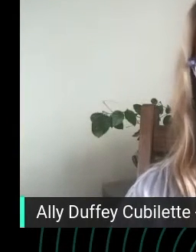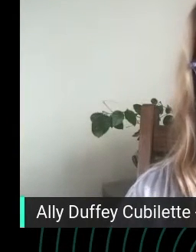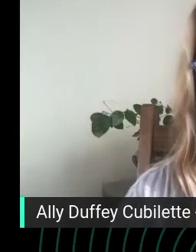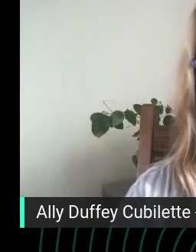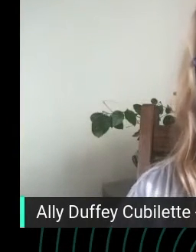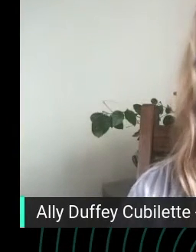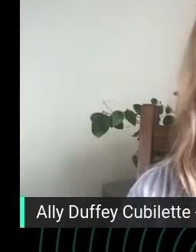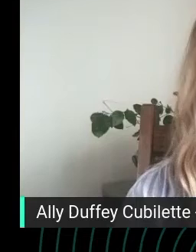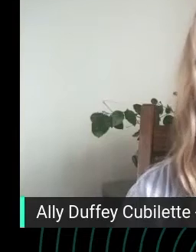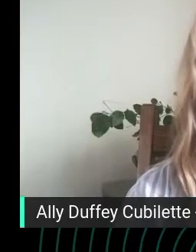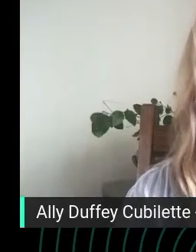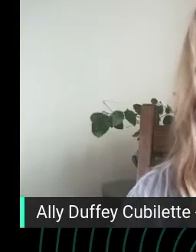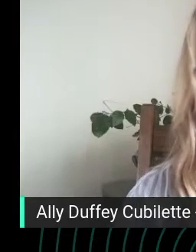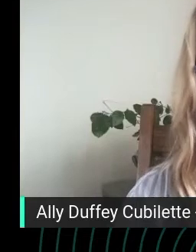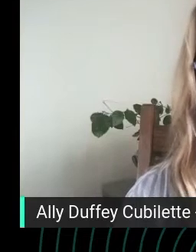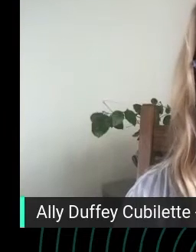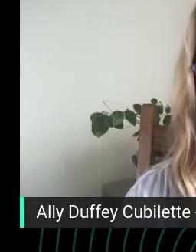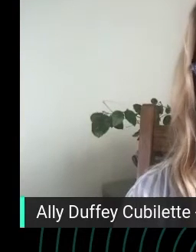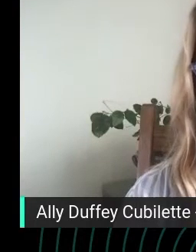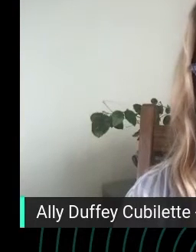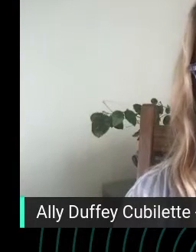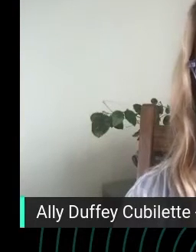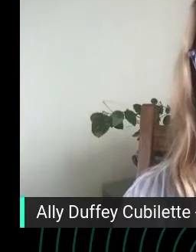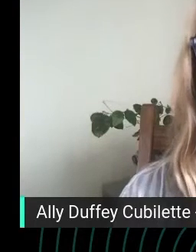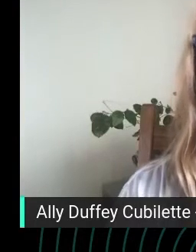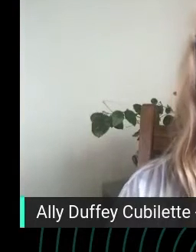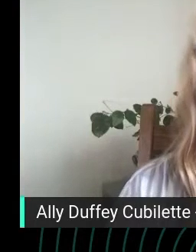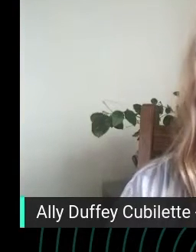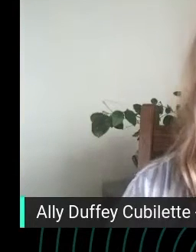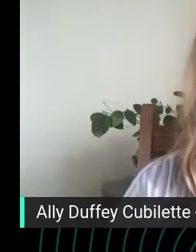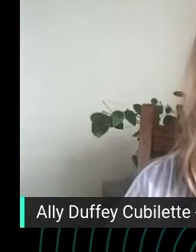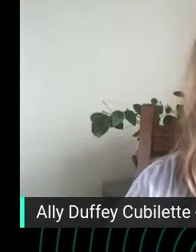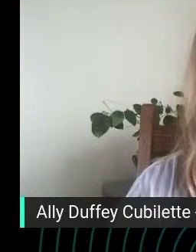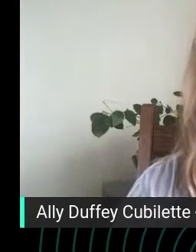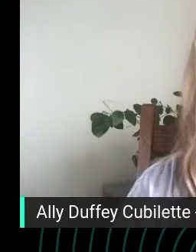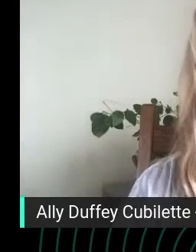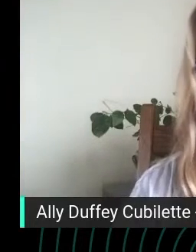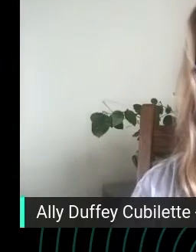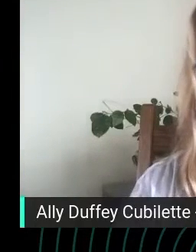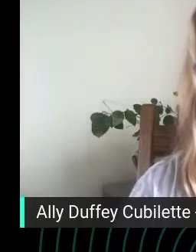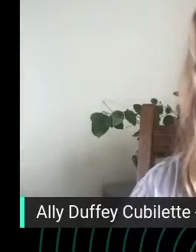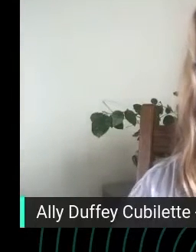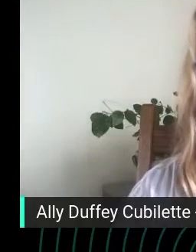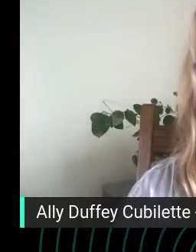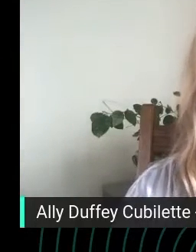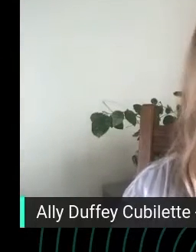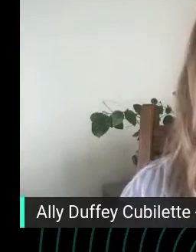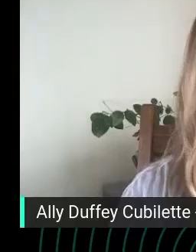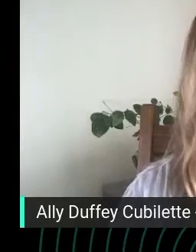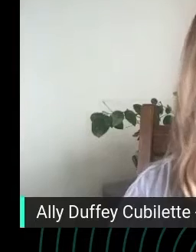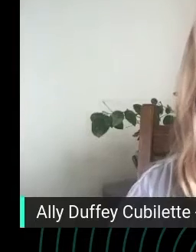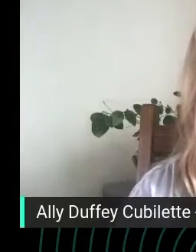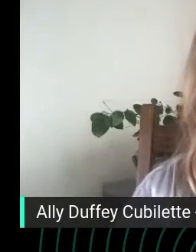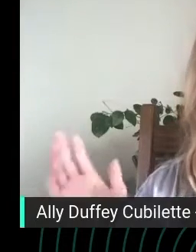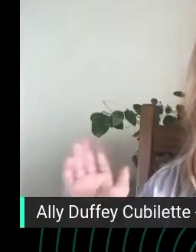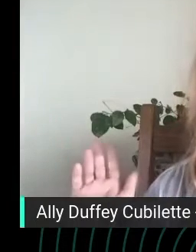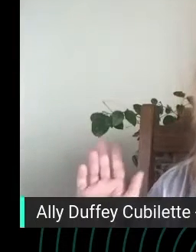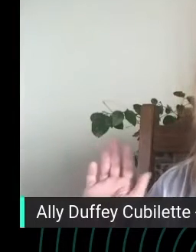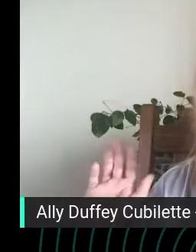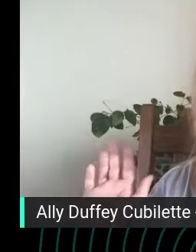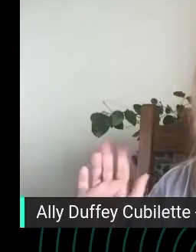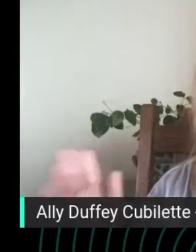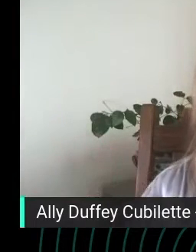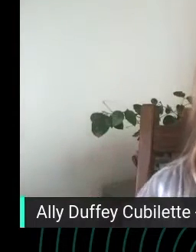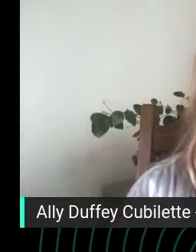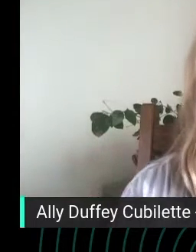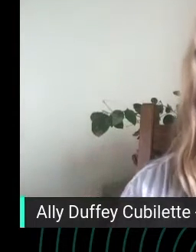blue glasses, and a matching blue and white striped shirt. I am sitting in front of a beige wall with a lamp to my left and a plant